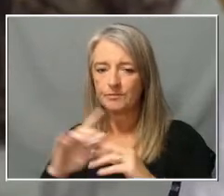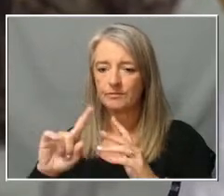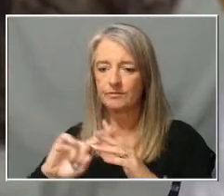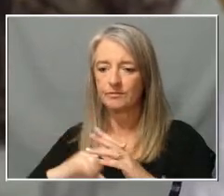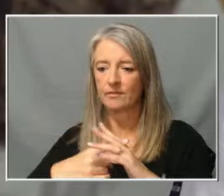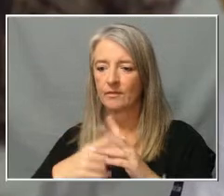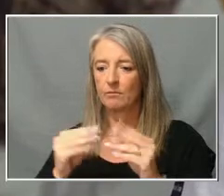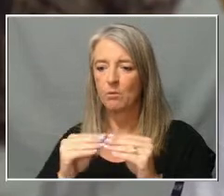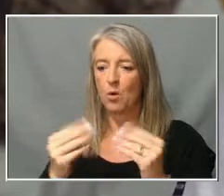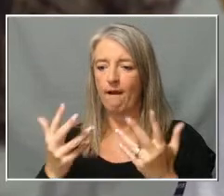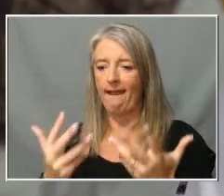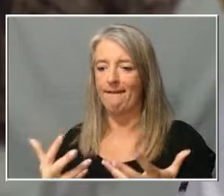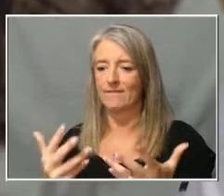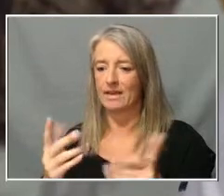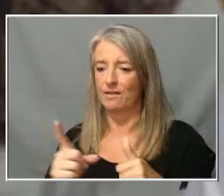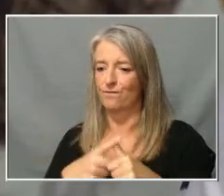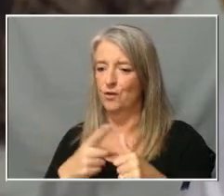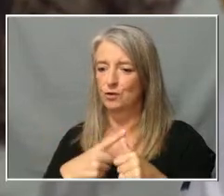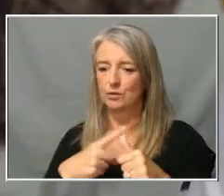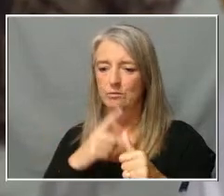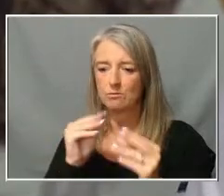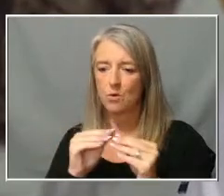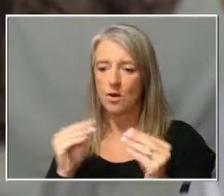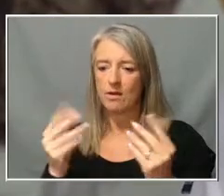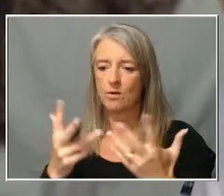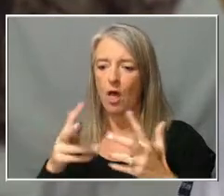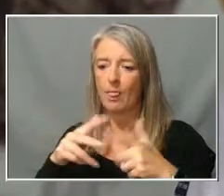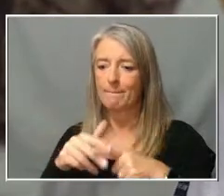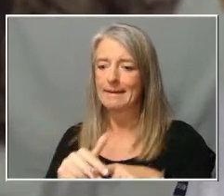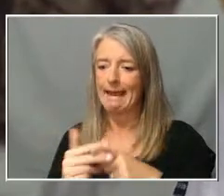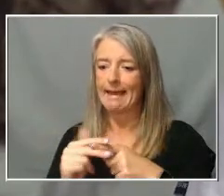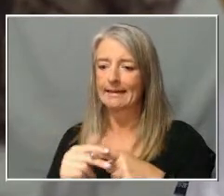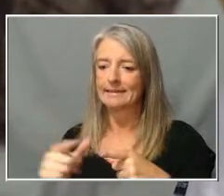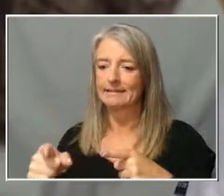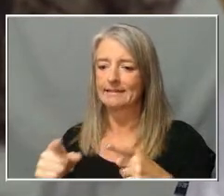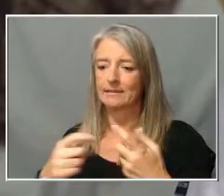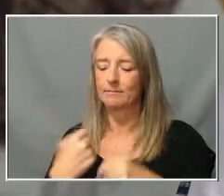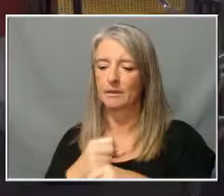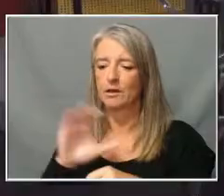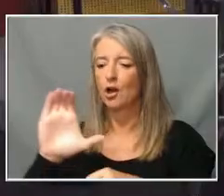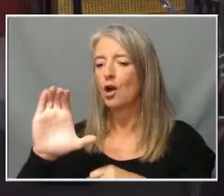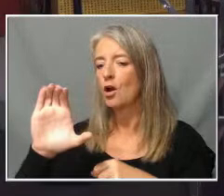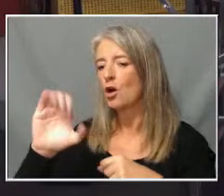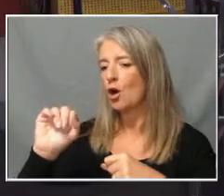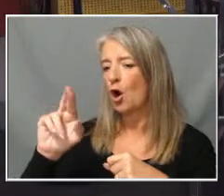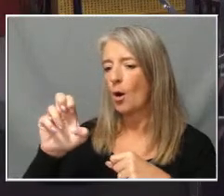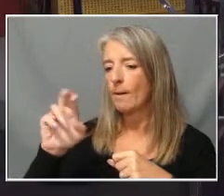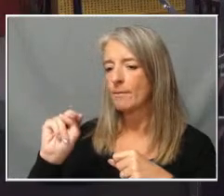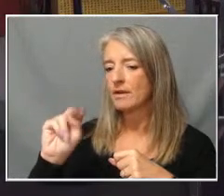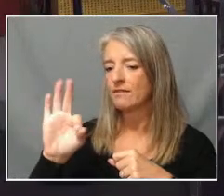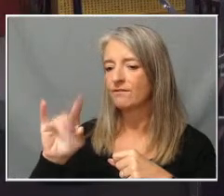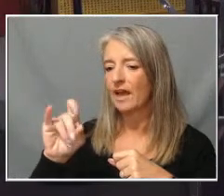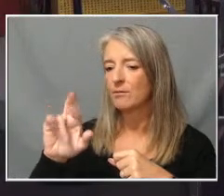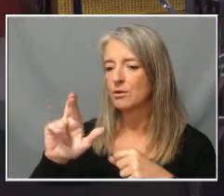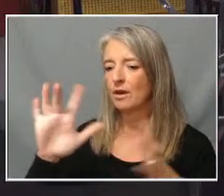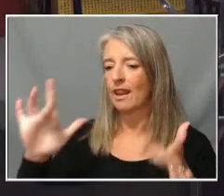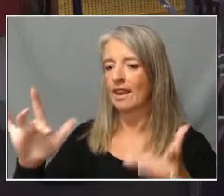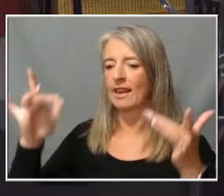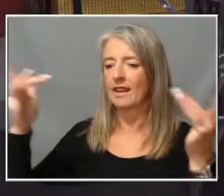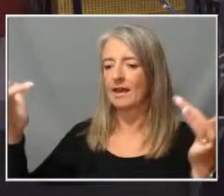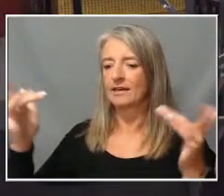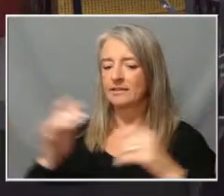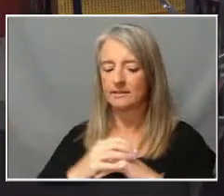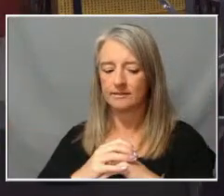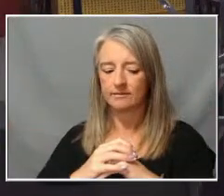heavier. Yeah. Okay, and even with all the mechanics, this thing is made of carbon fiber, so right. It's extremely light. Yeah. The only difference